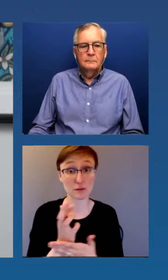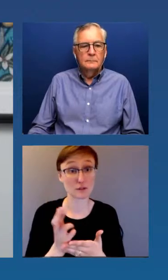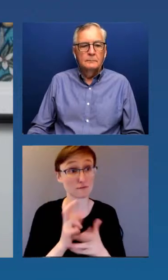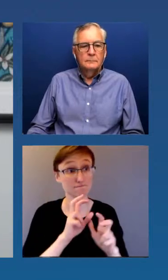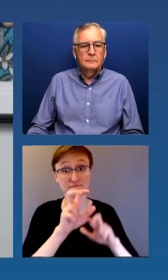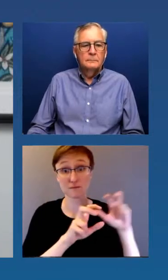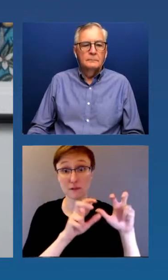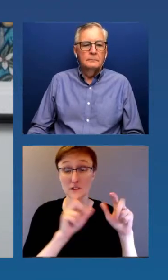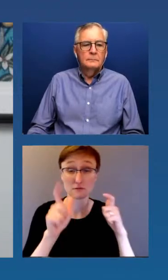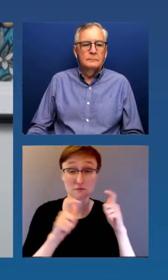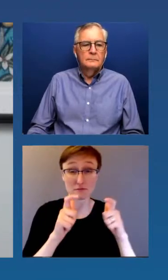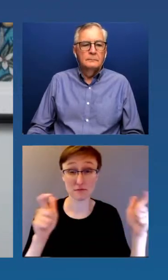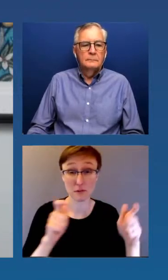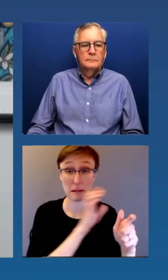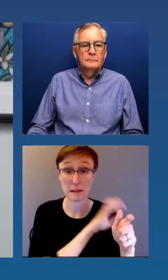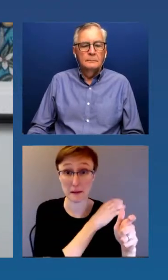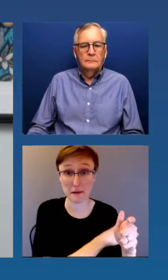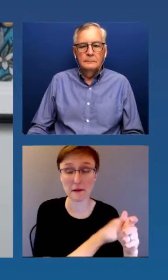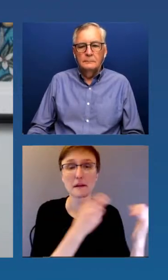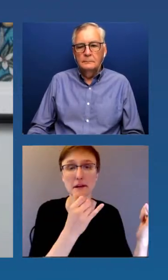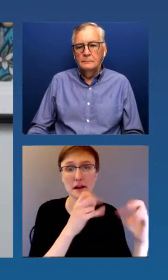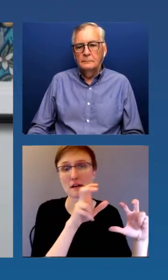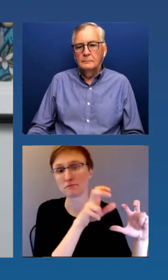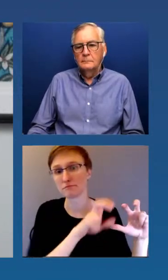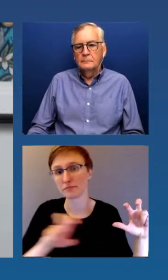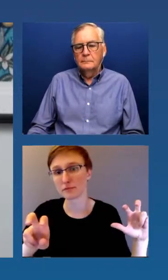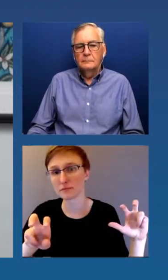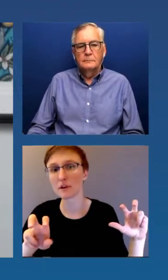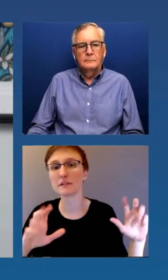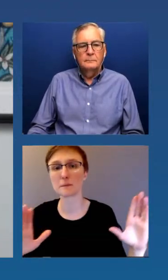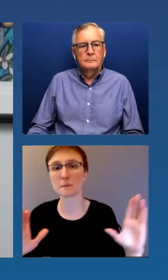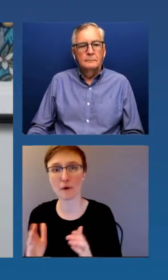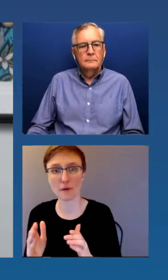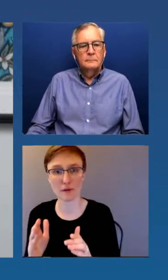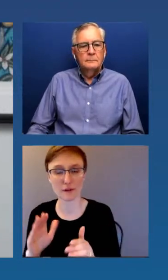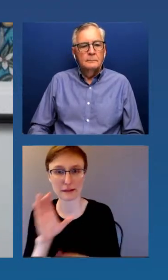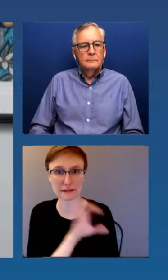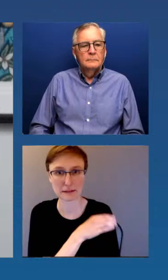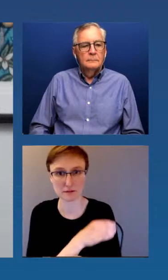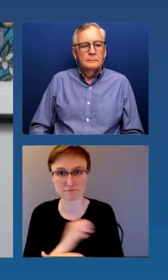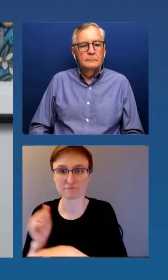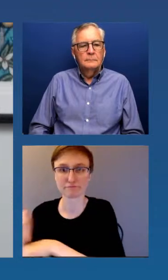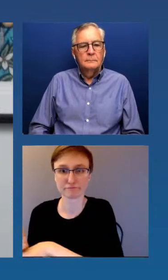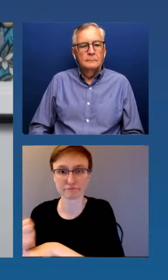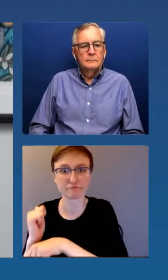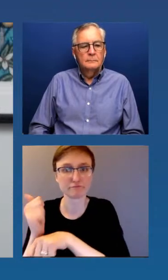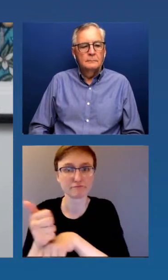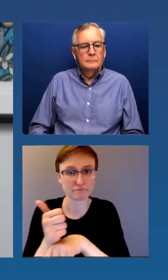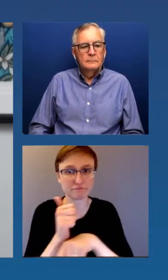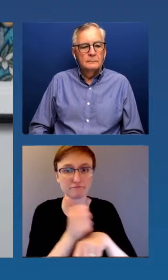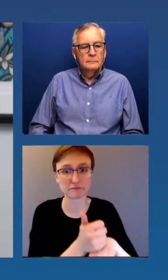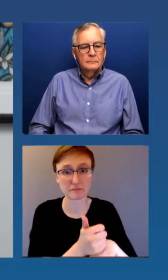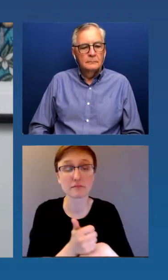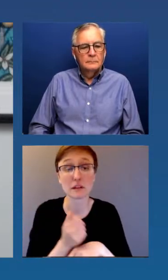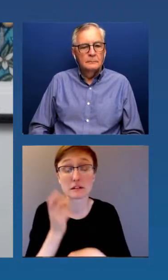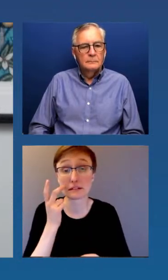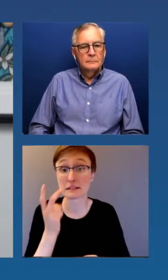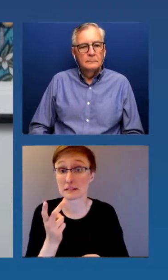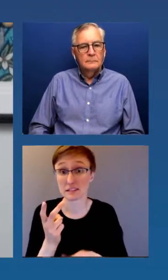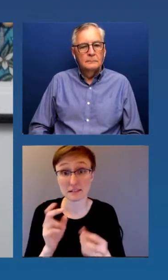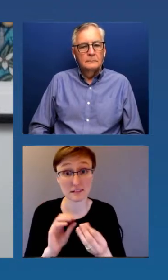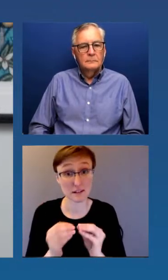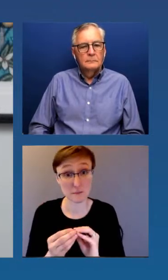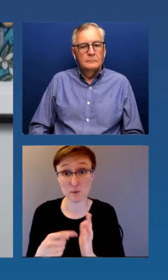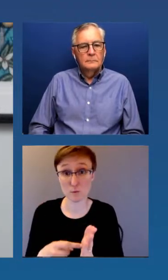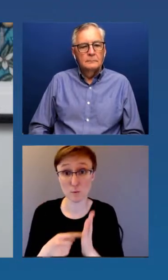more capacity in smaller clinics. But the numbers show we do have more work to do. Exactly how